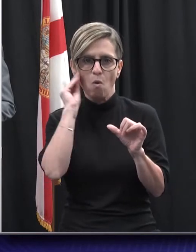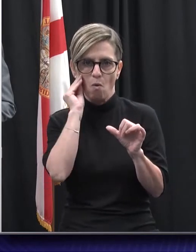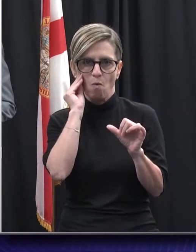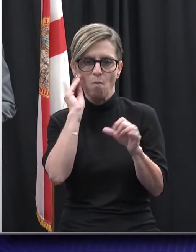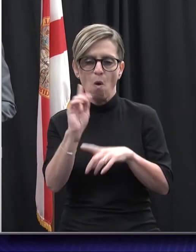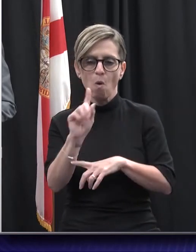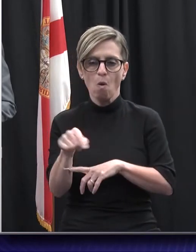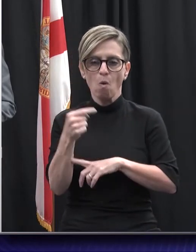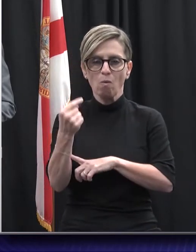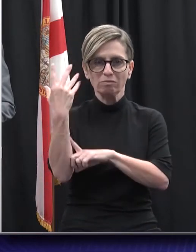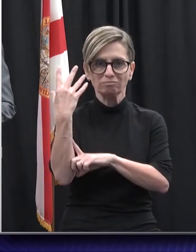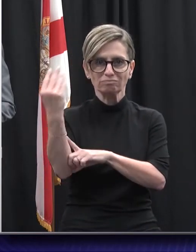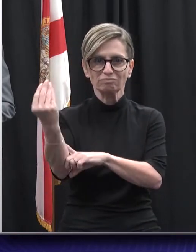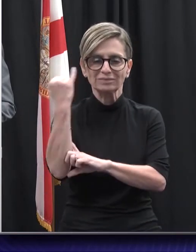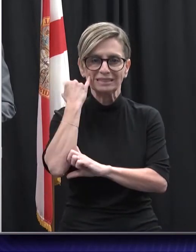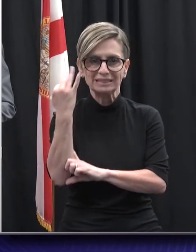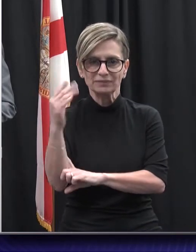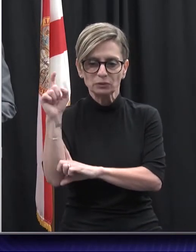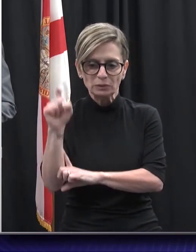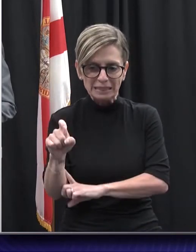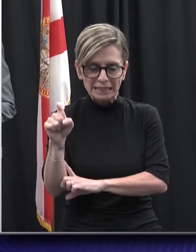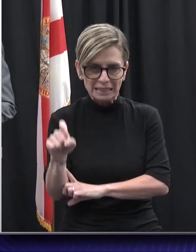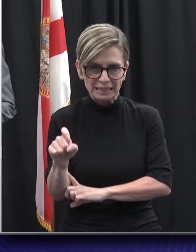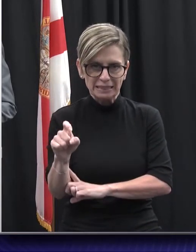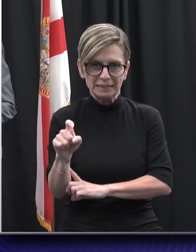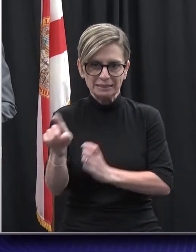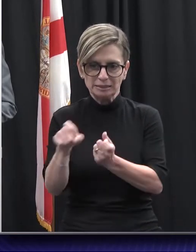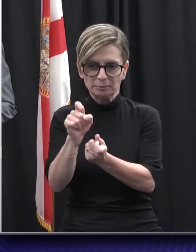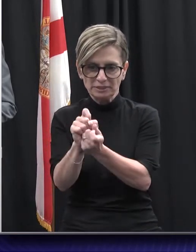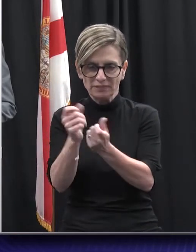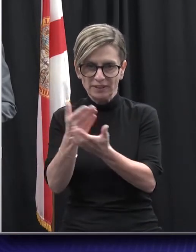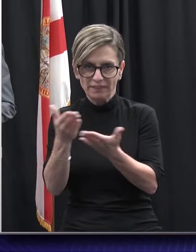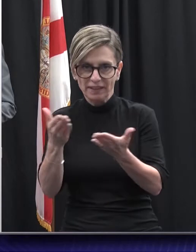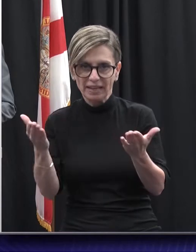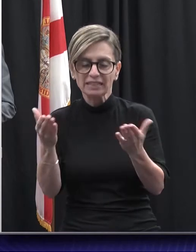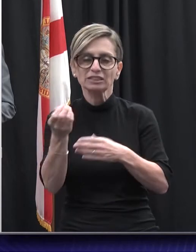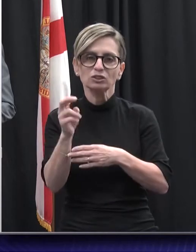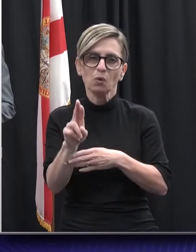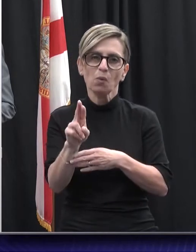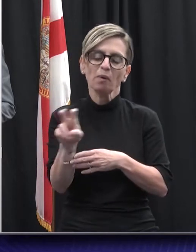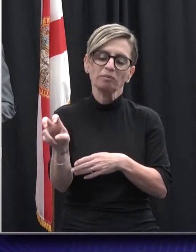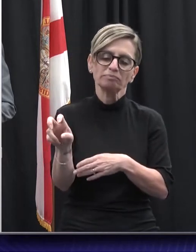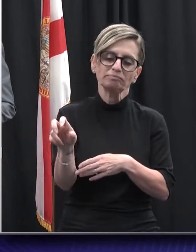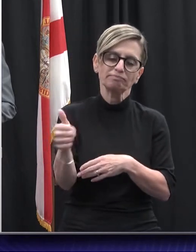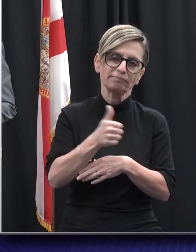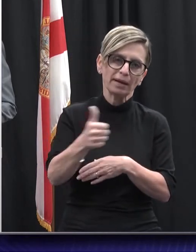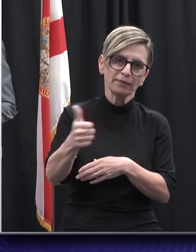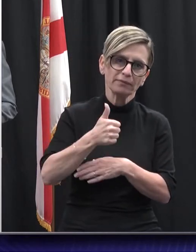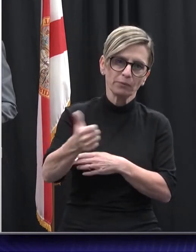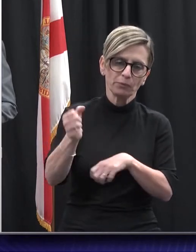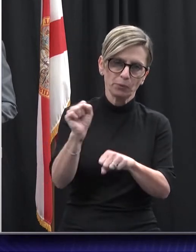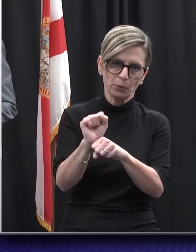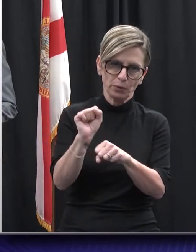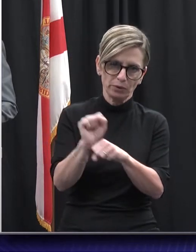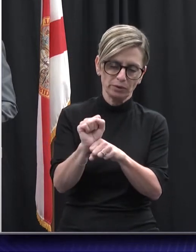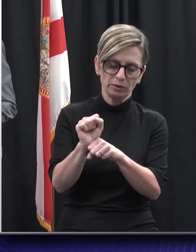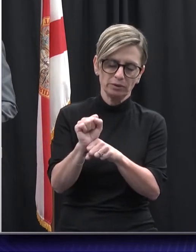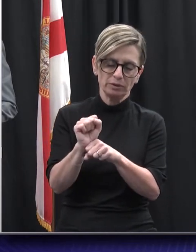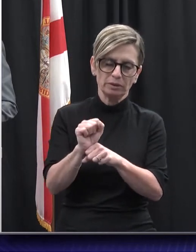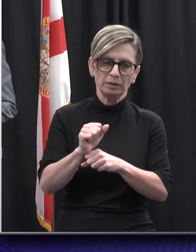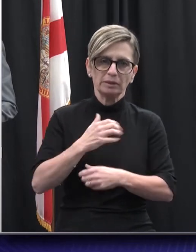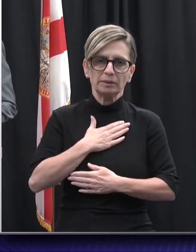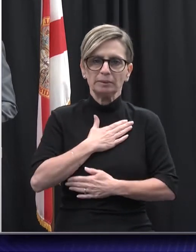essential services or going to and from work. We strongly encourage everyone to follow